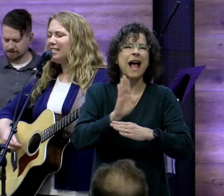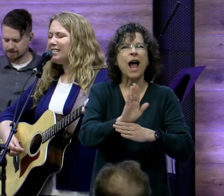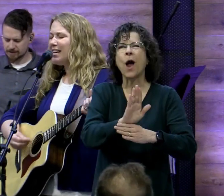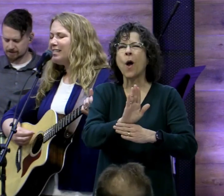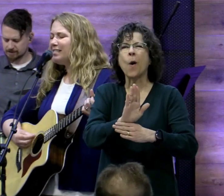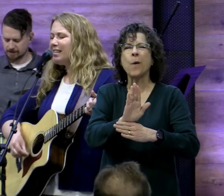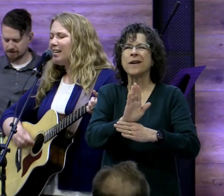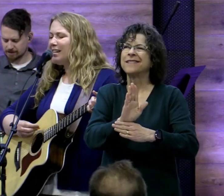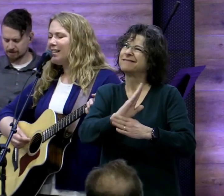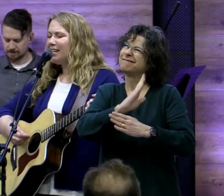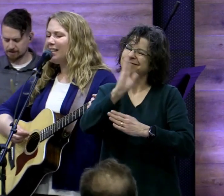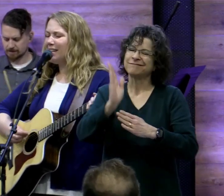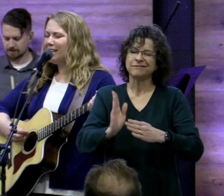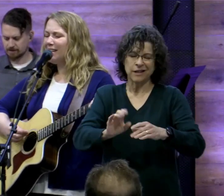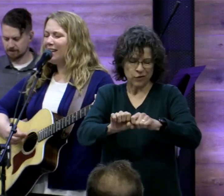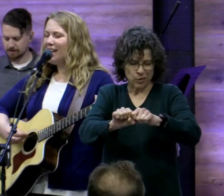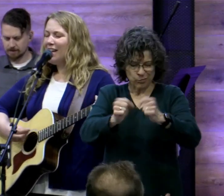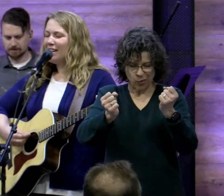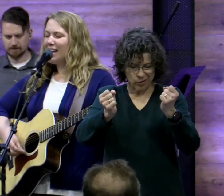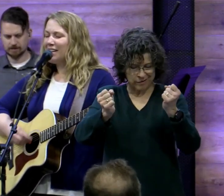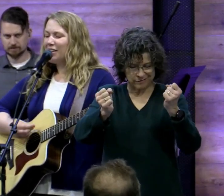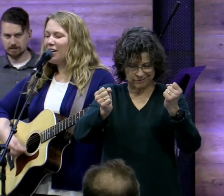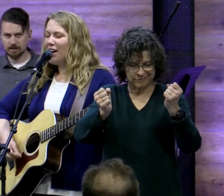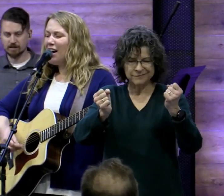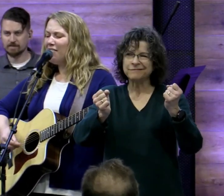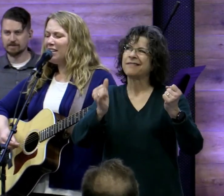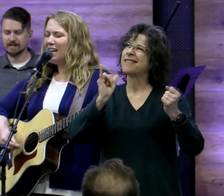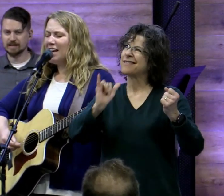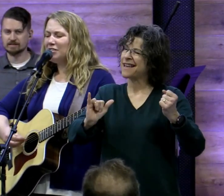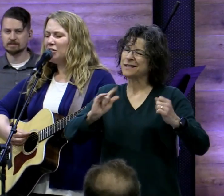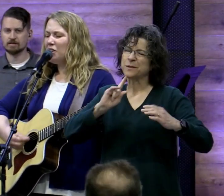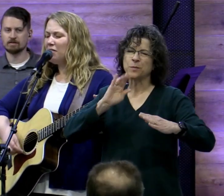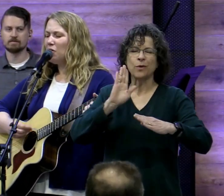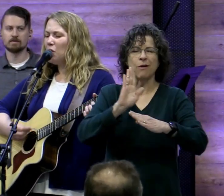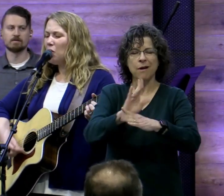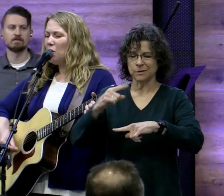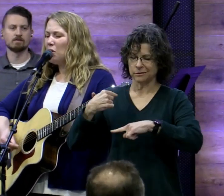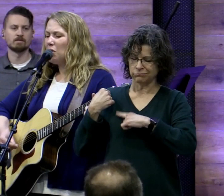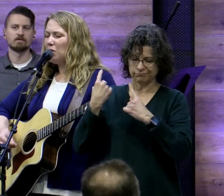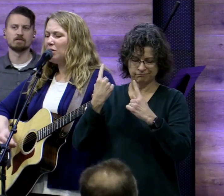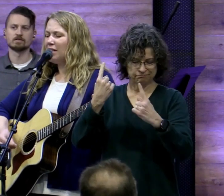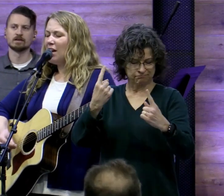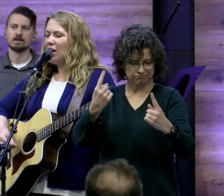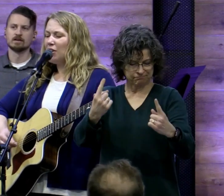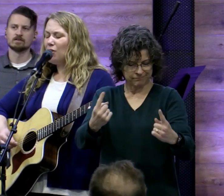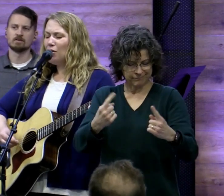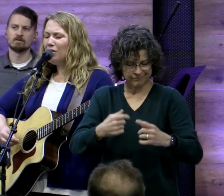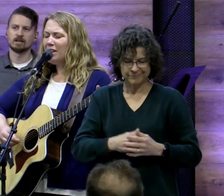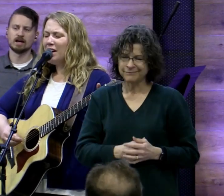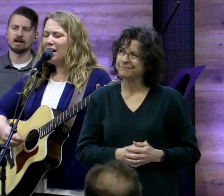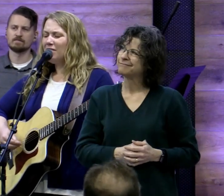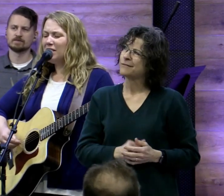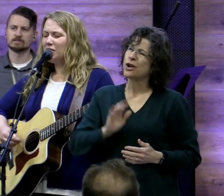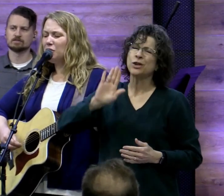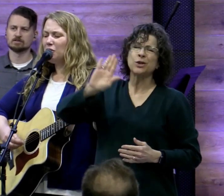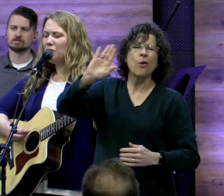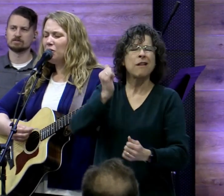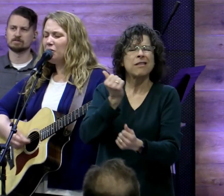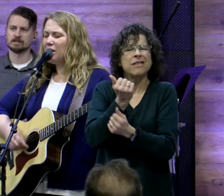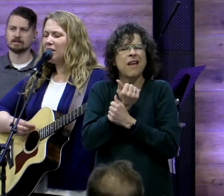that is tested, like a covenant of old. Your love